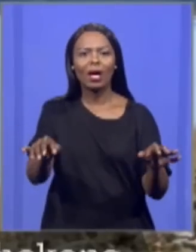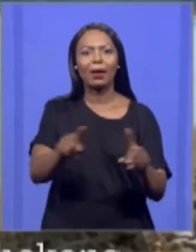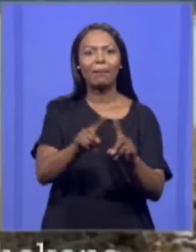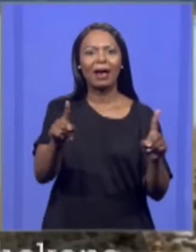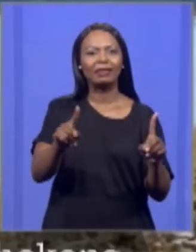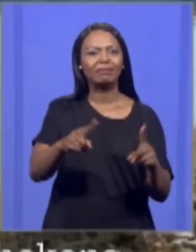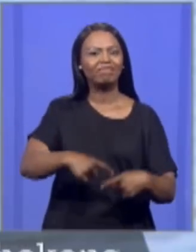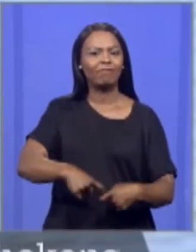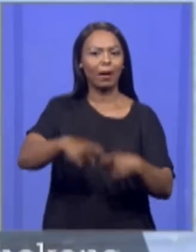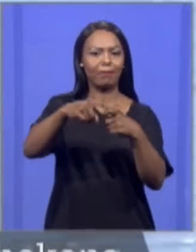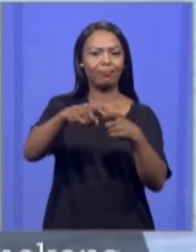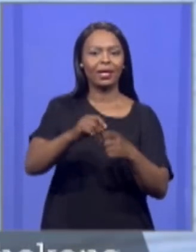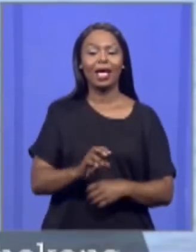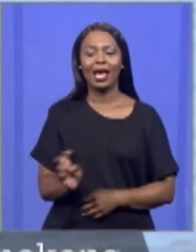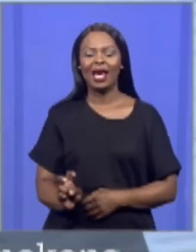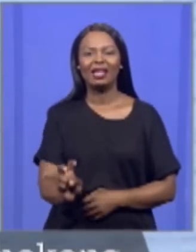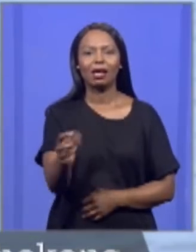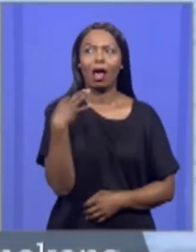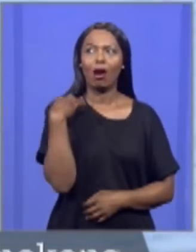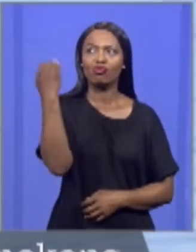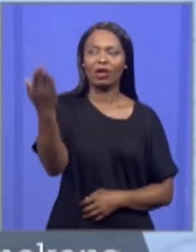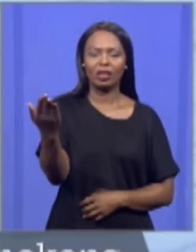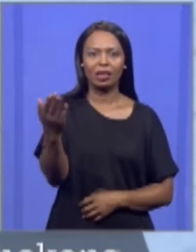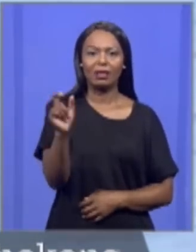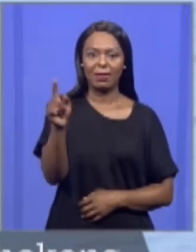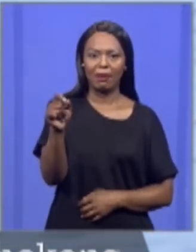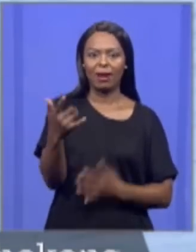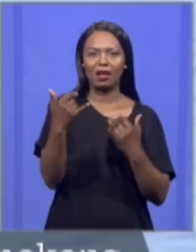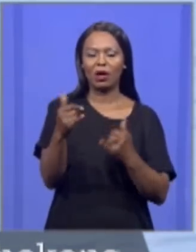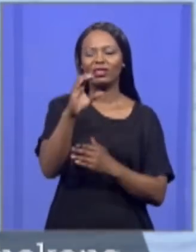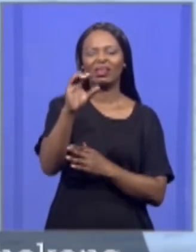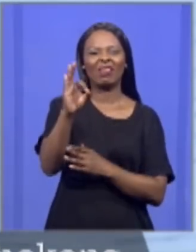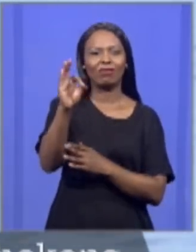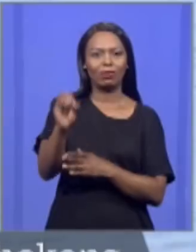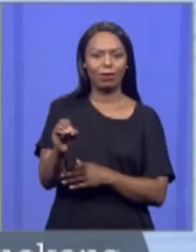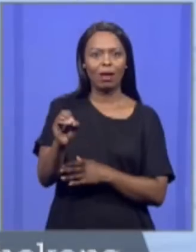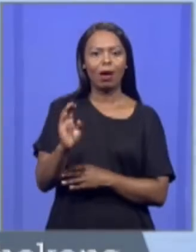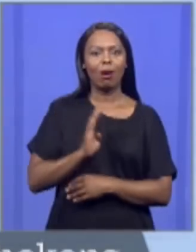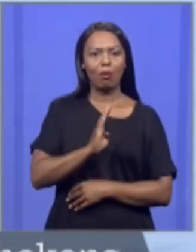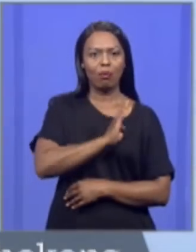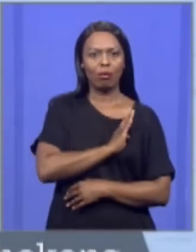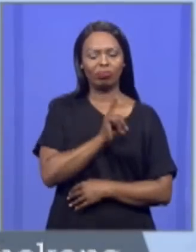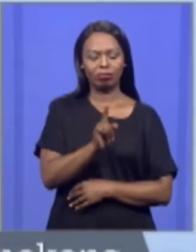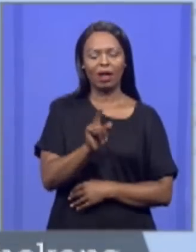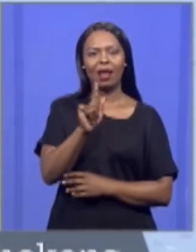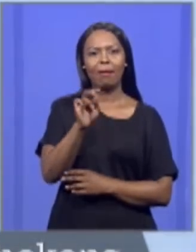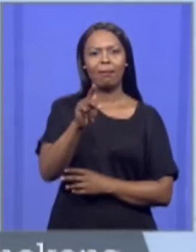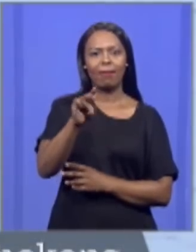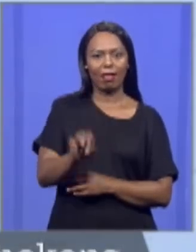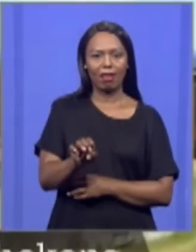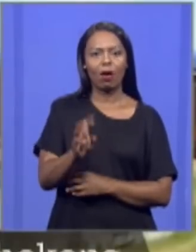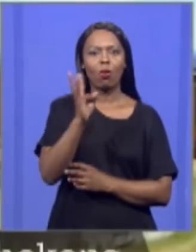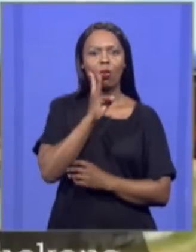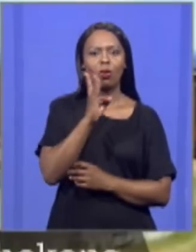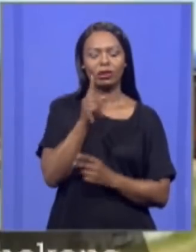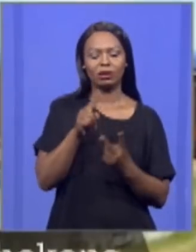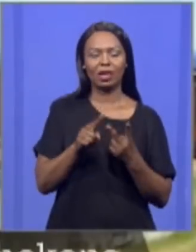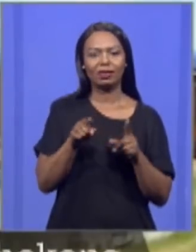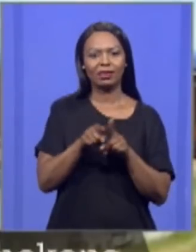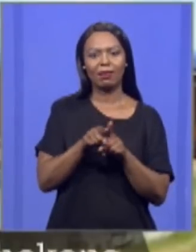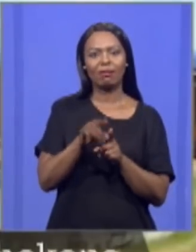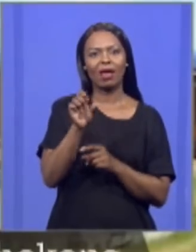Bjale kgopelo ya SIU ya gore ditšhelete tša molaodiphethiši wa peleng wa boto ya lepelle Northern Water Phineas Legodi le tša